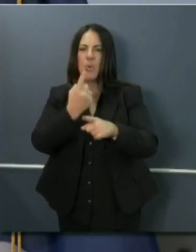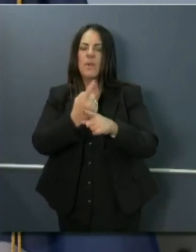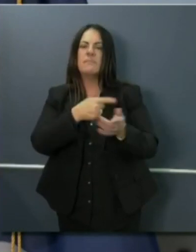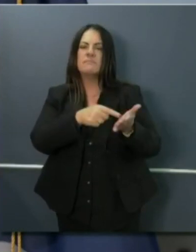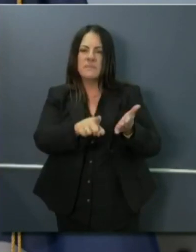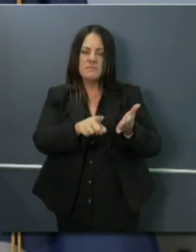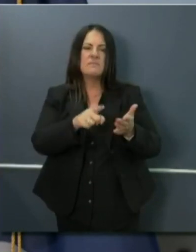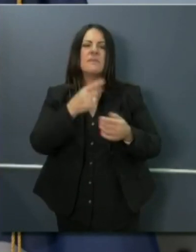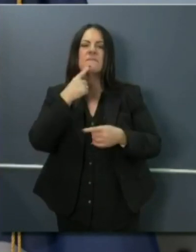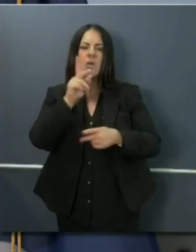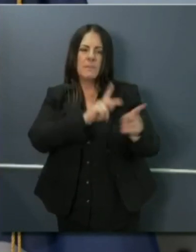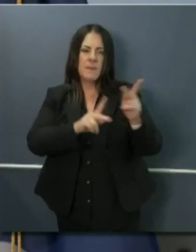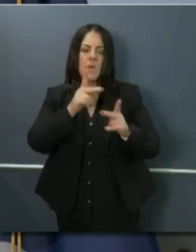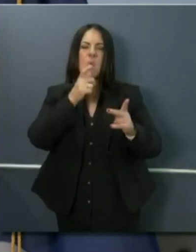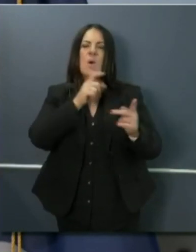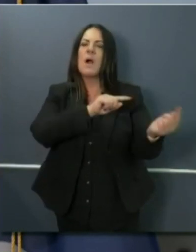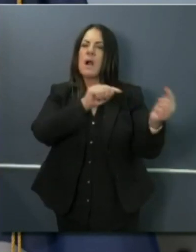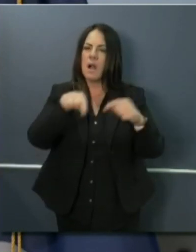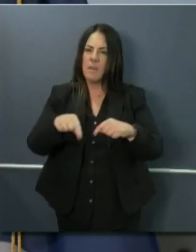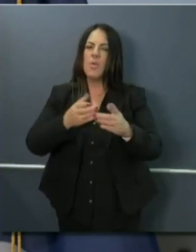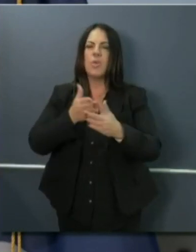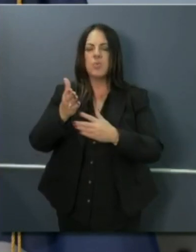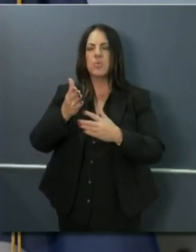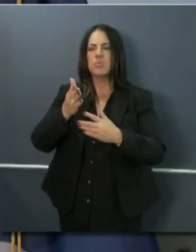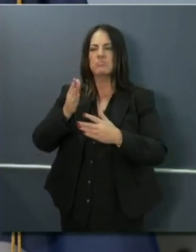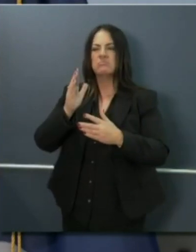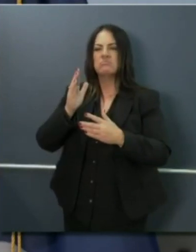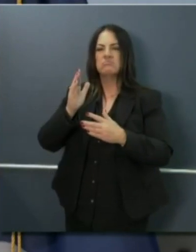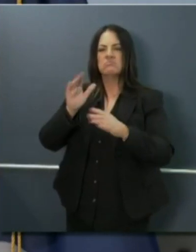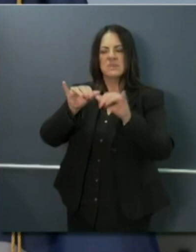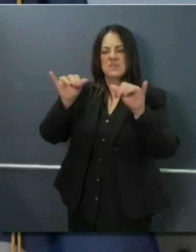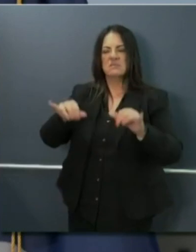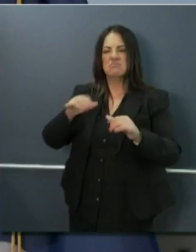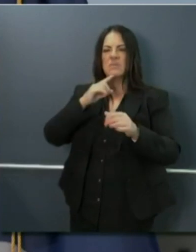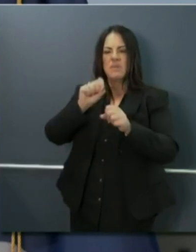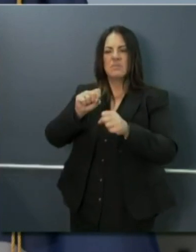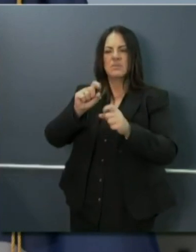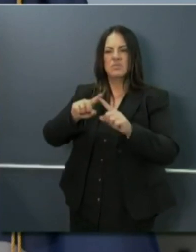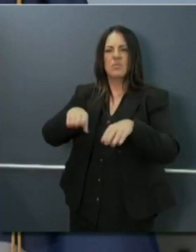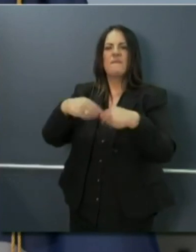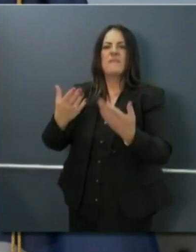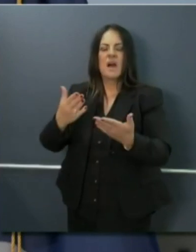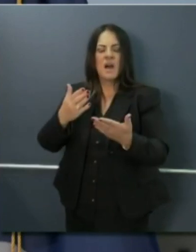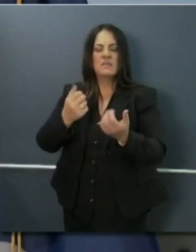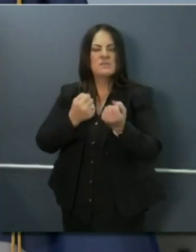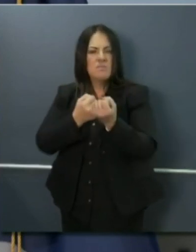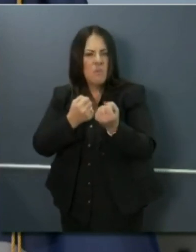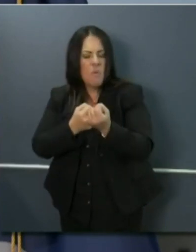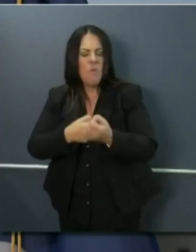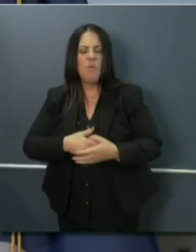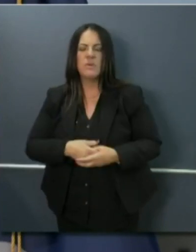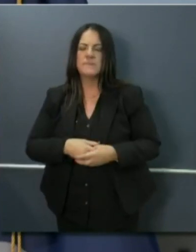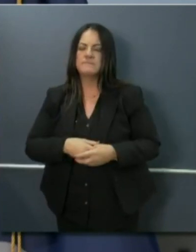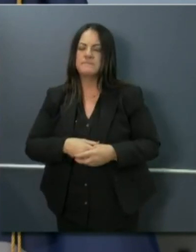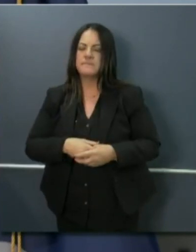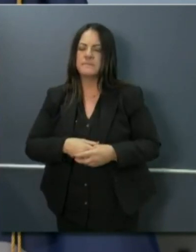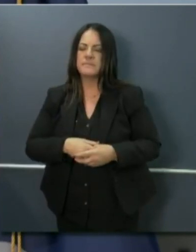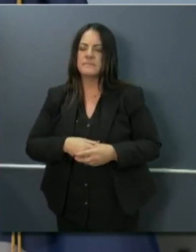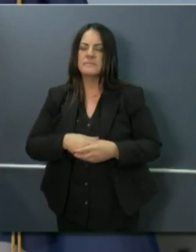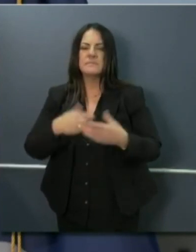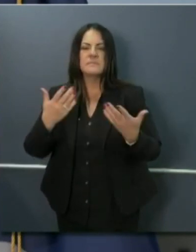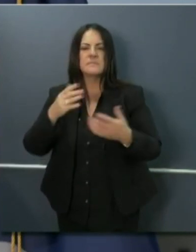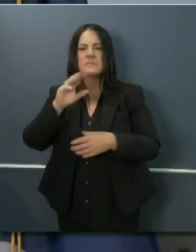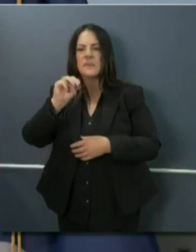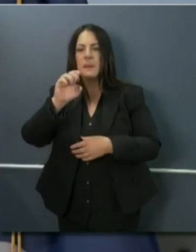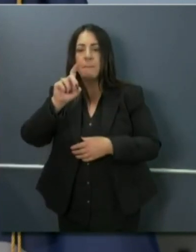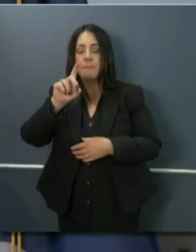and that comes through the traditional system that provides those support, be it the Medicaid system, Medi-Cal in California,